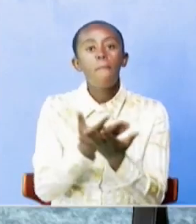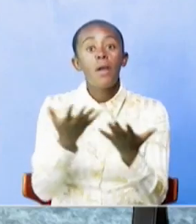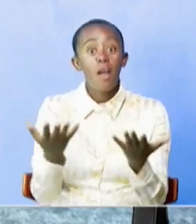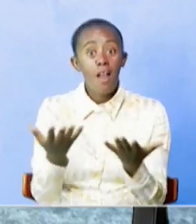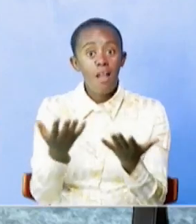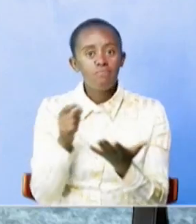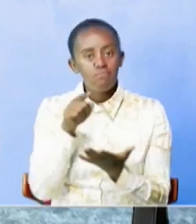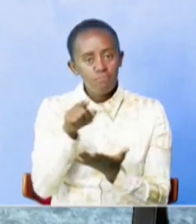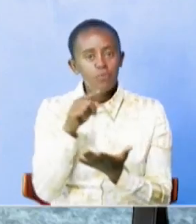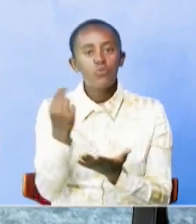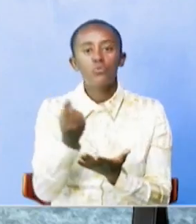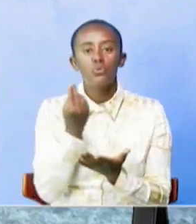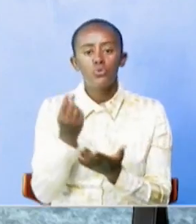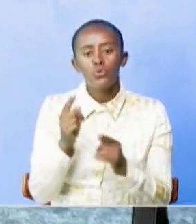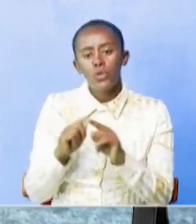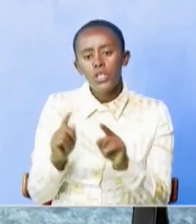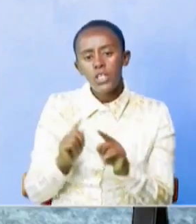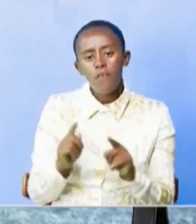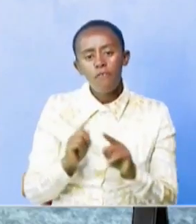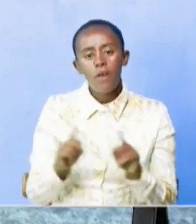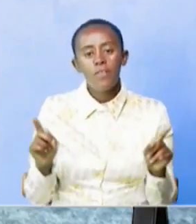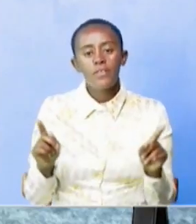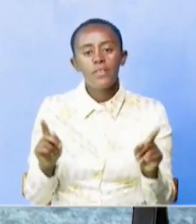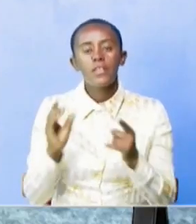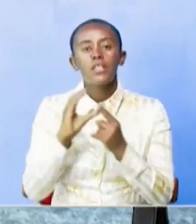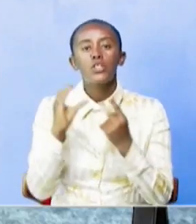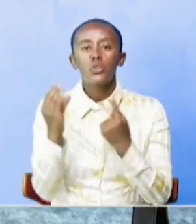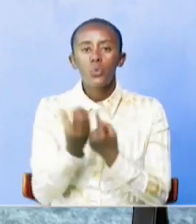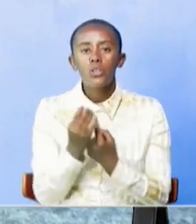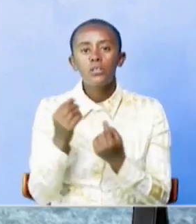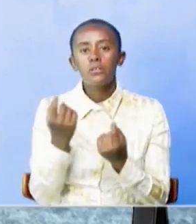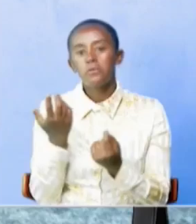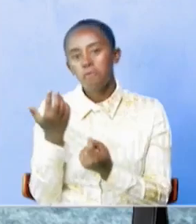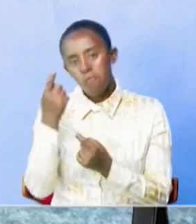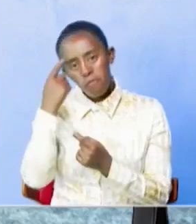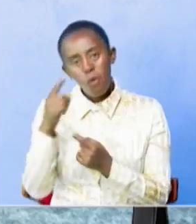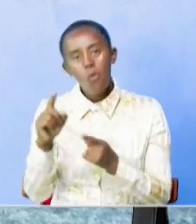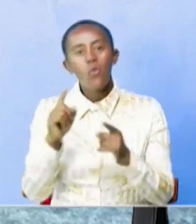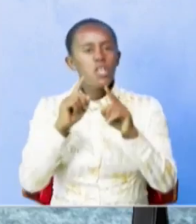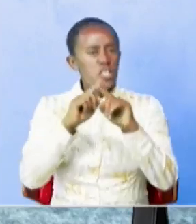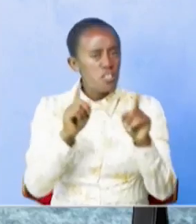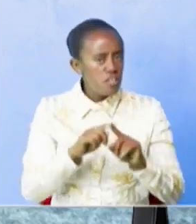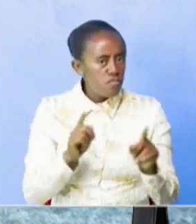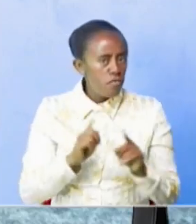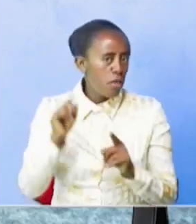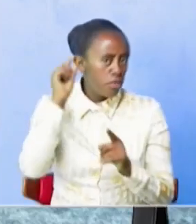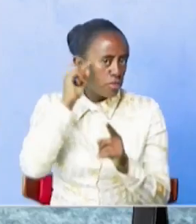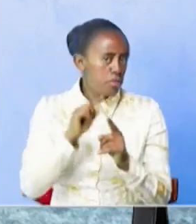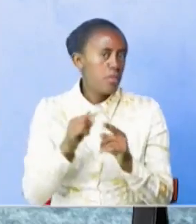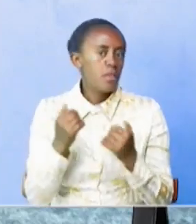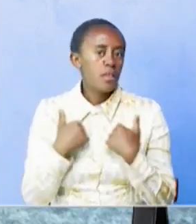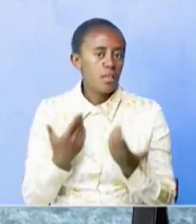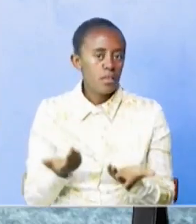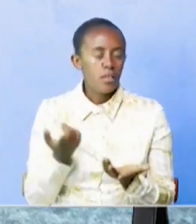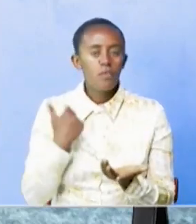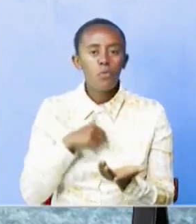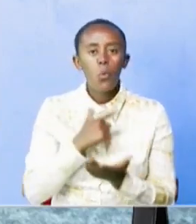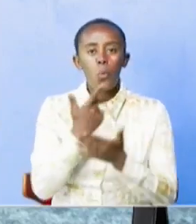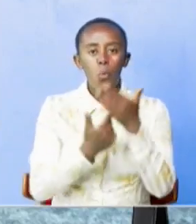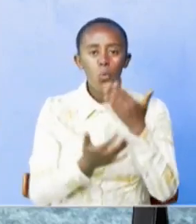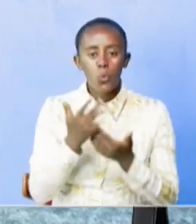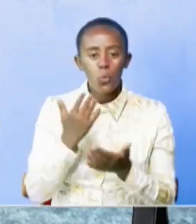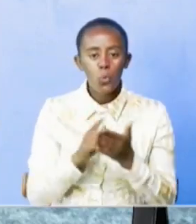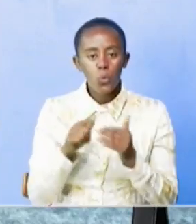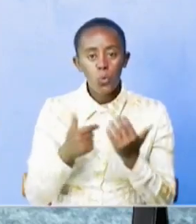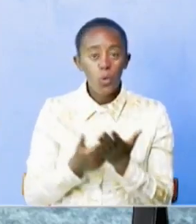materials that we use in different situations or for different purposes. For example, we talked about